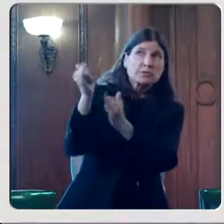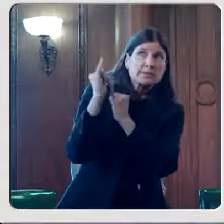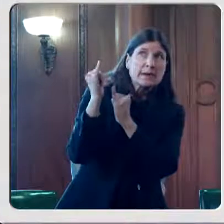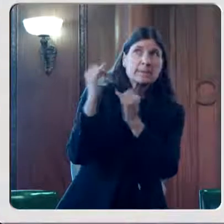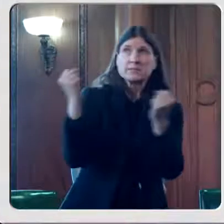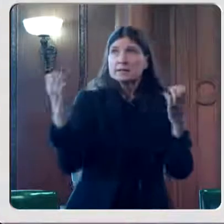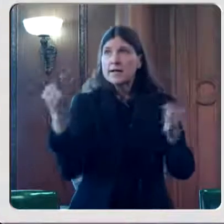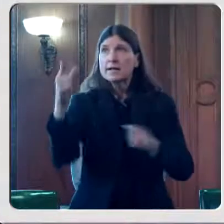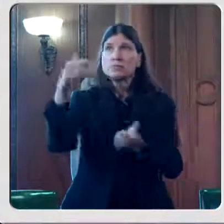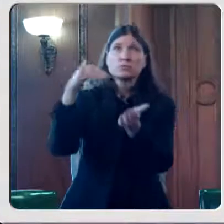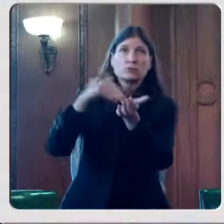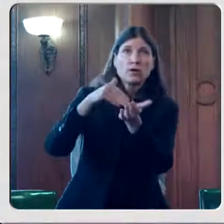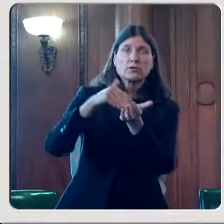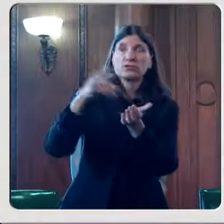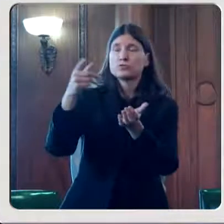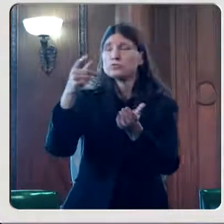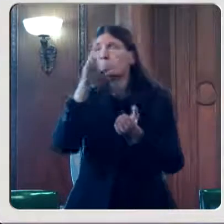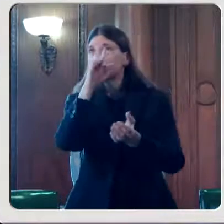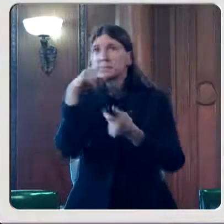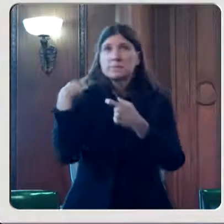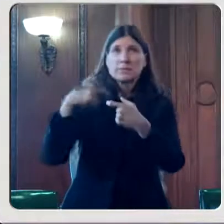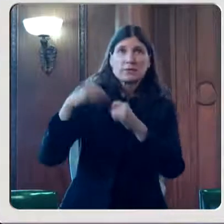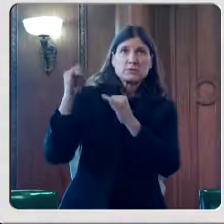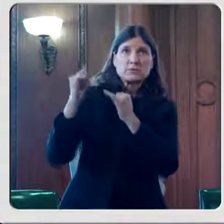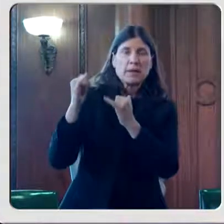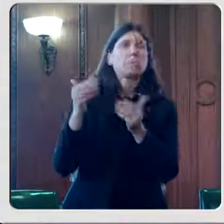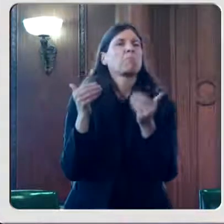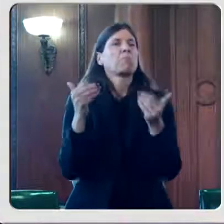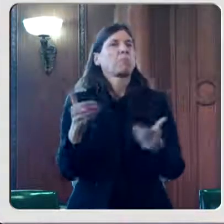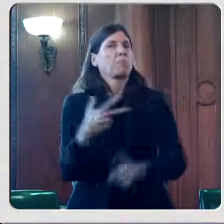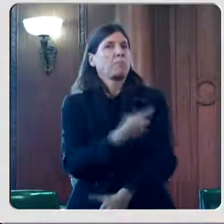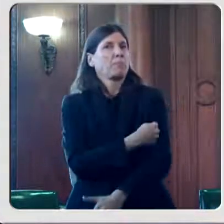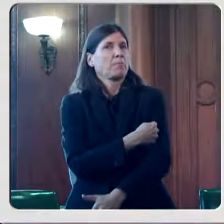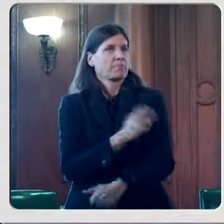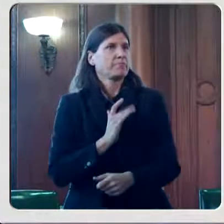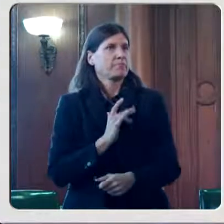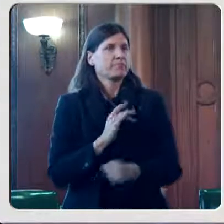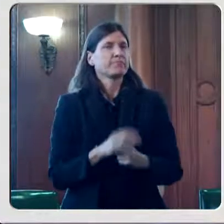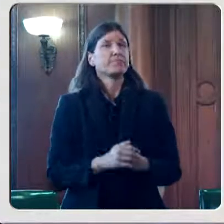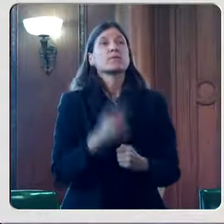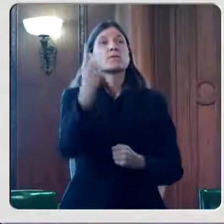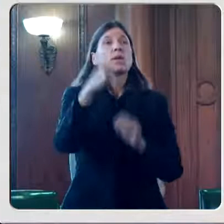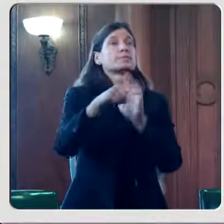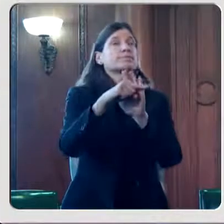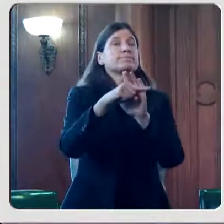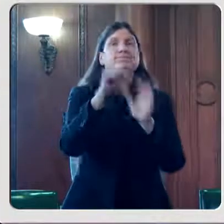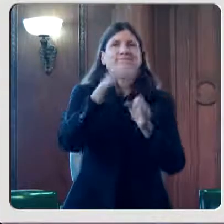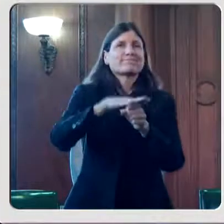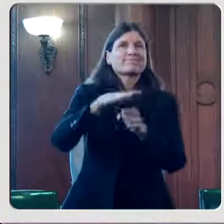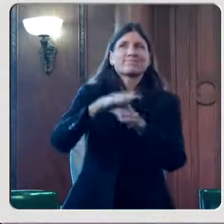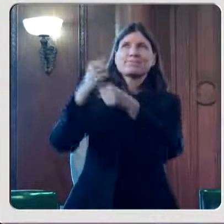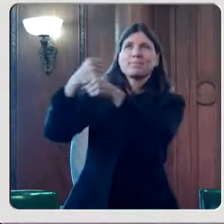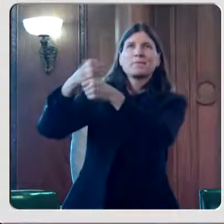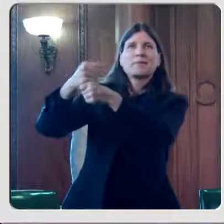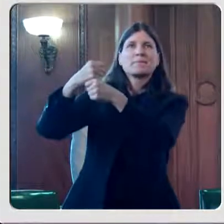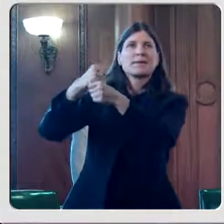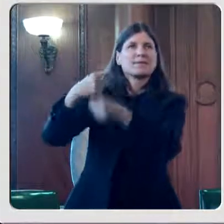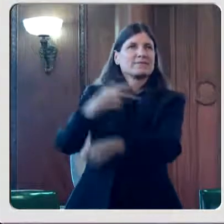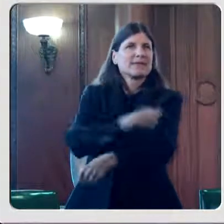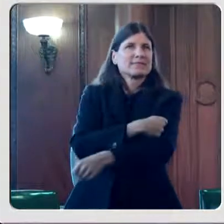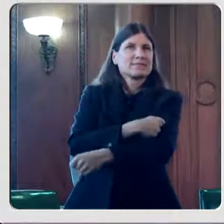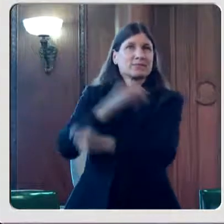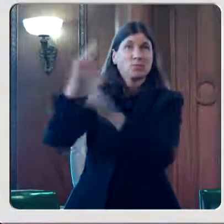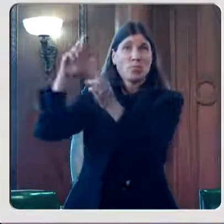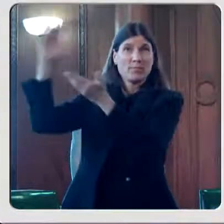week. They are expecting increases, and we are expecting the third vaccine candidate, Johnson & Johnson,